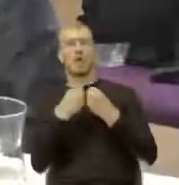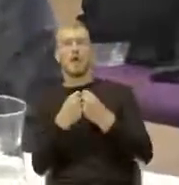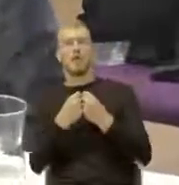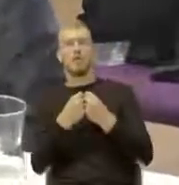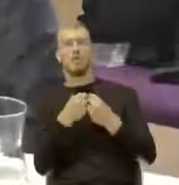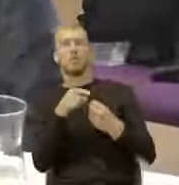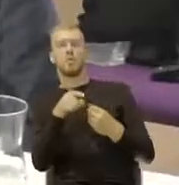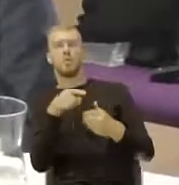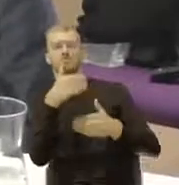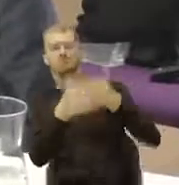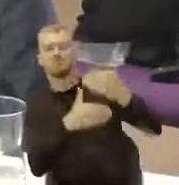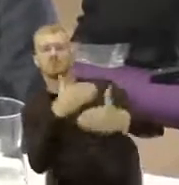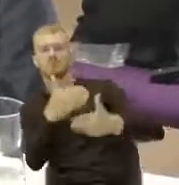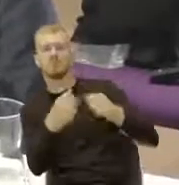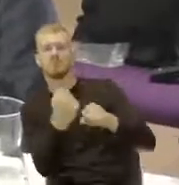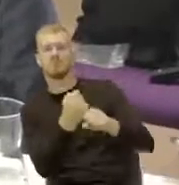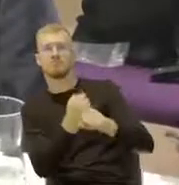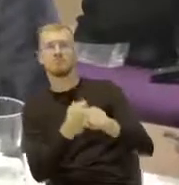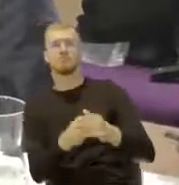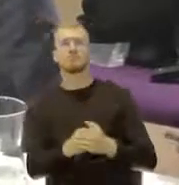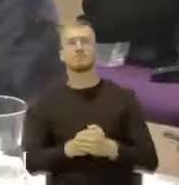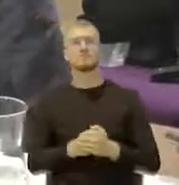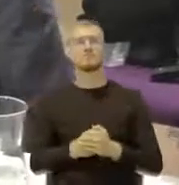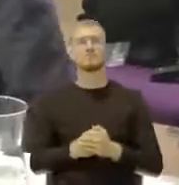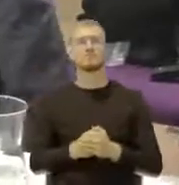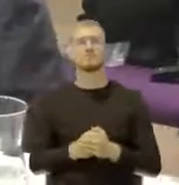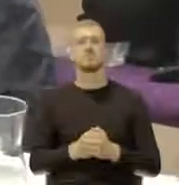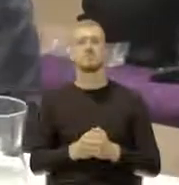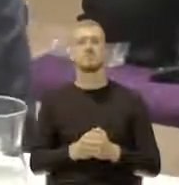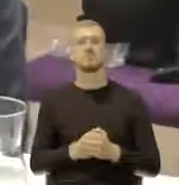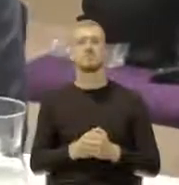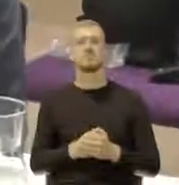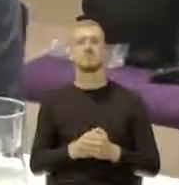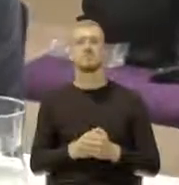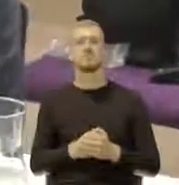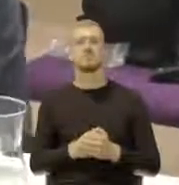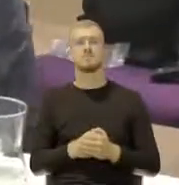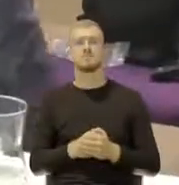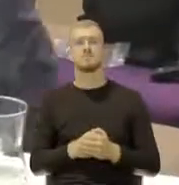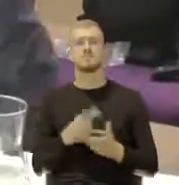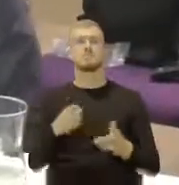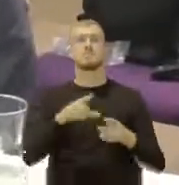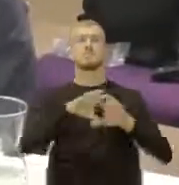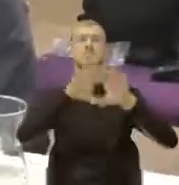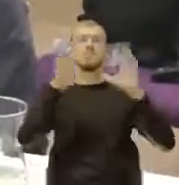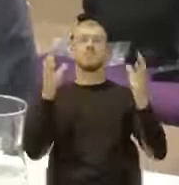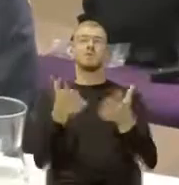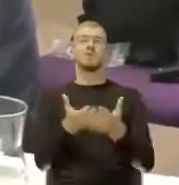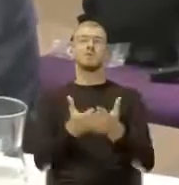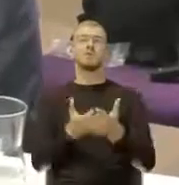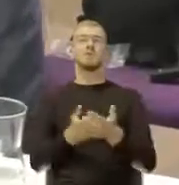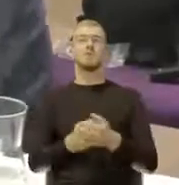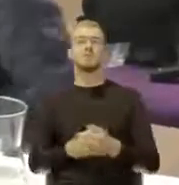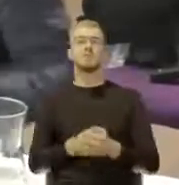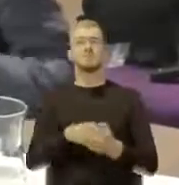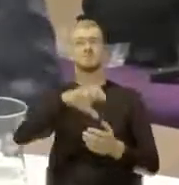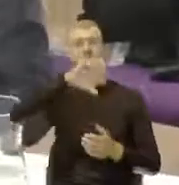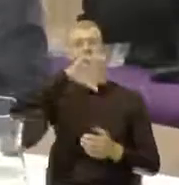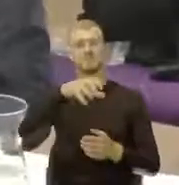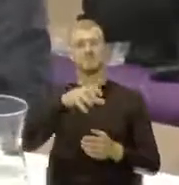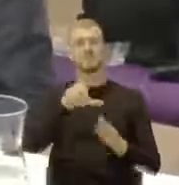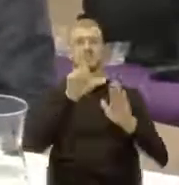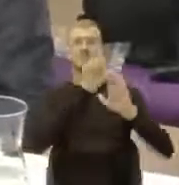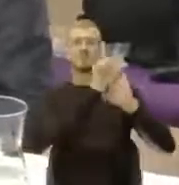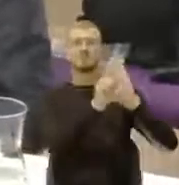ground. Second, to localize rights in territories, local and regional governments need to address the